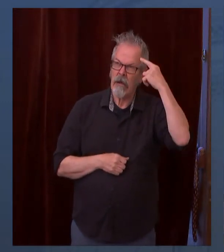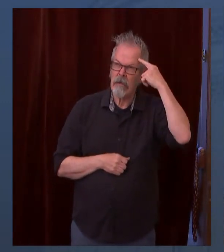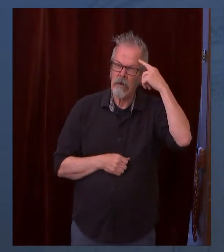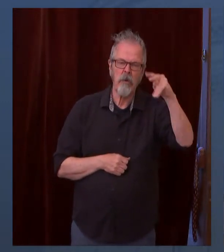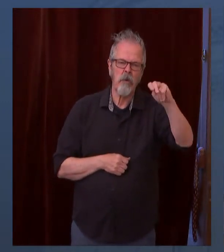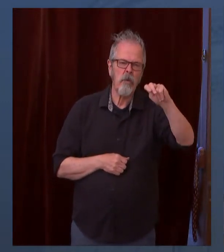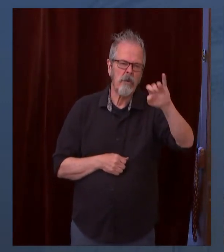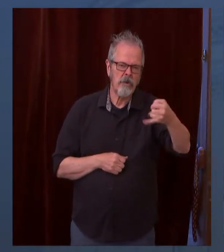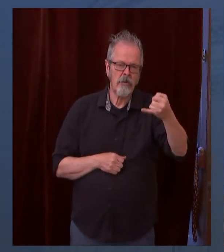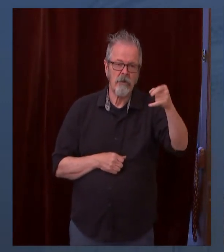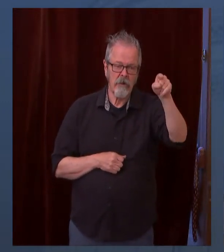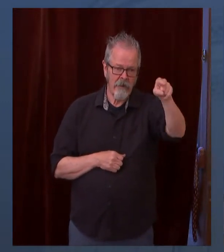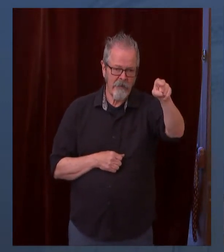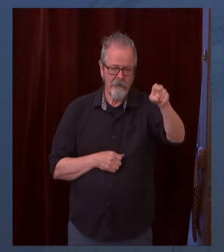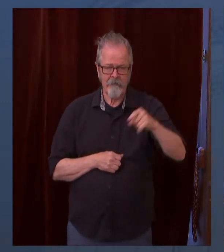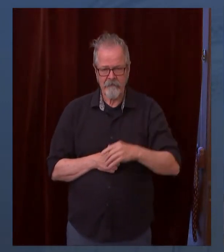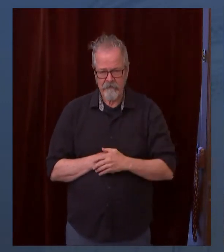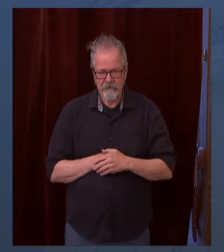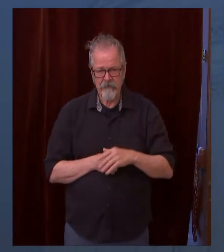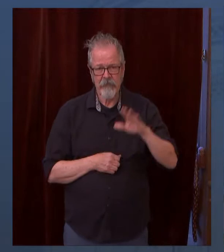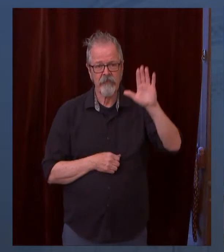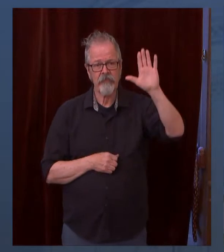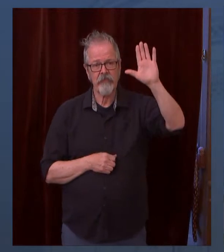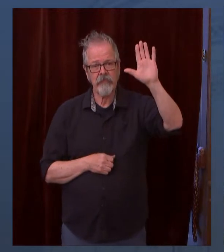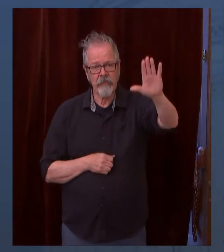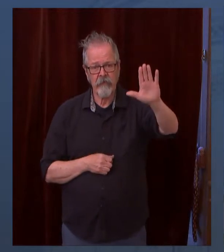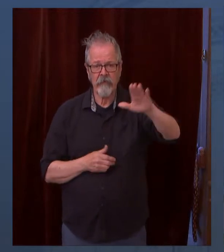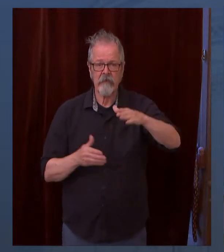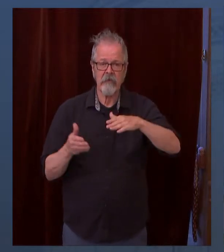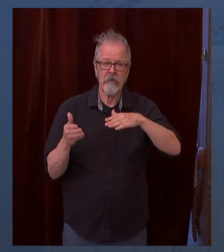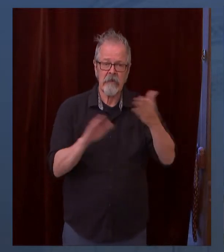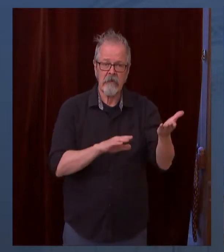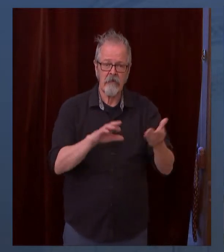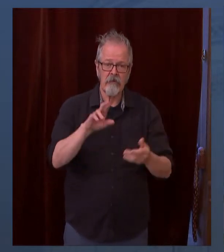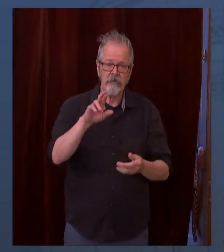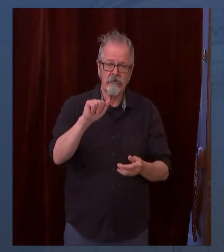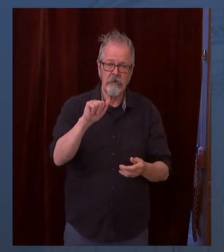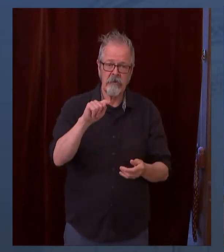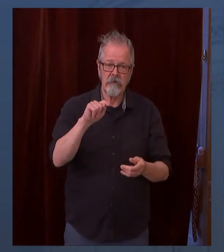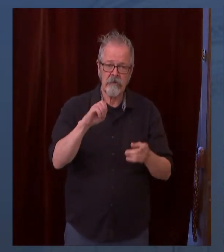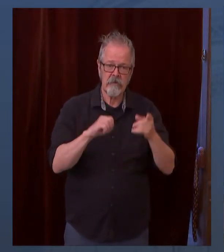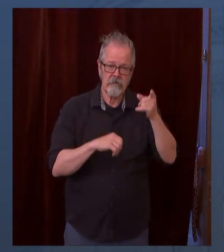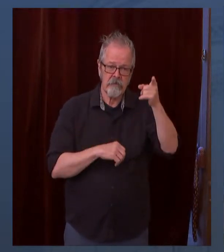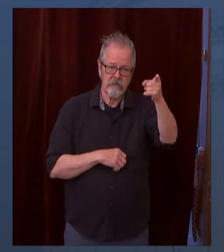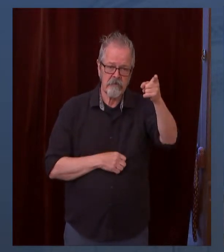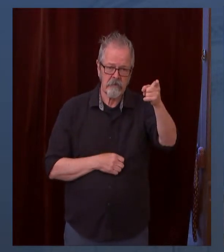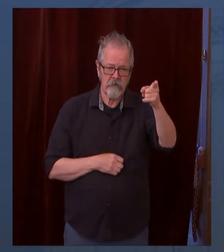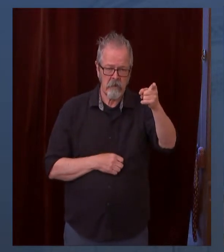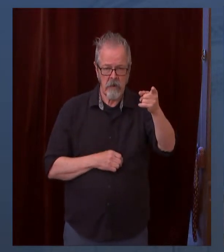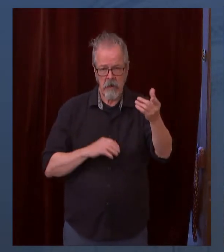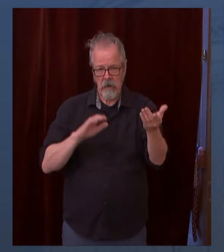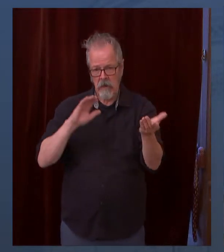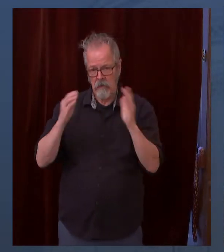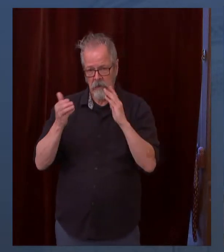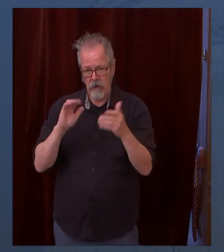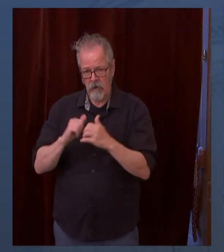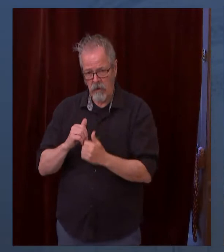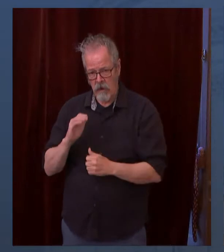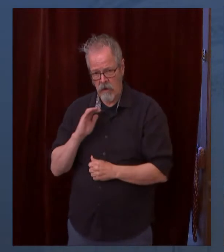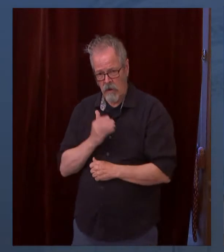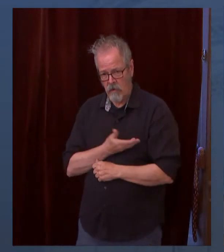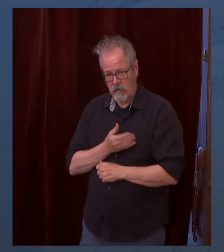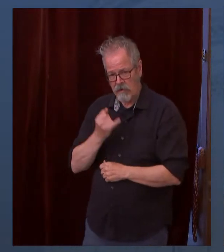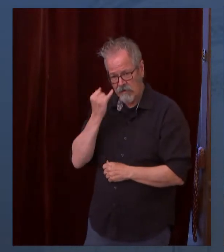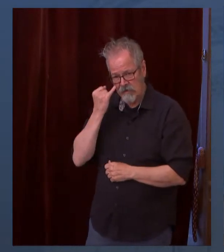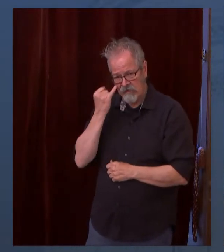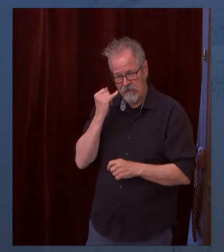they had, we would have suffered, I think it's 15,000 to 17,000 more loss of lives in the state of Washington. Think of a football stadium